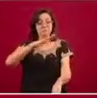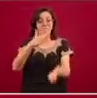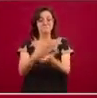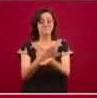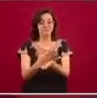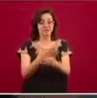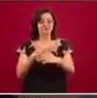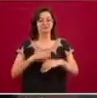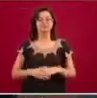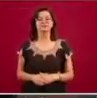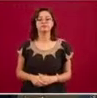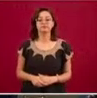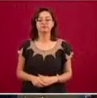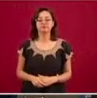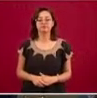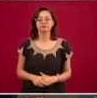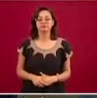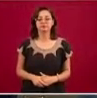and